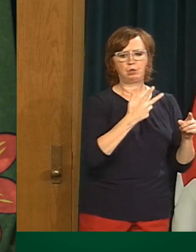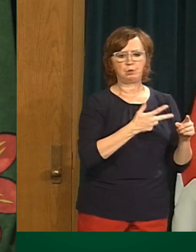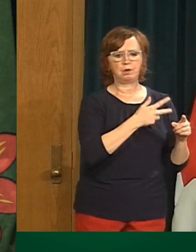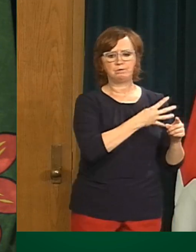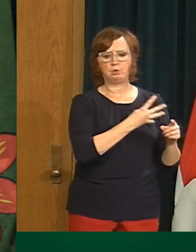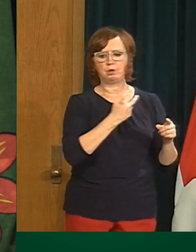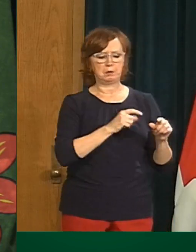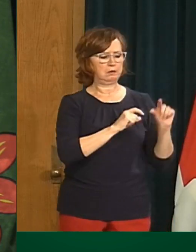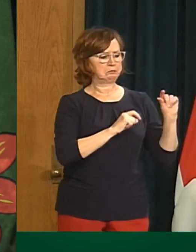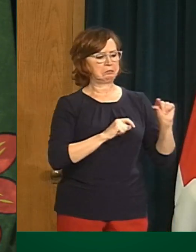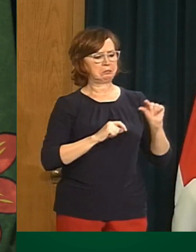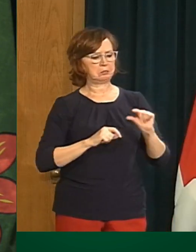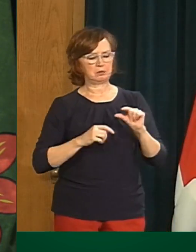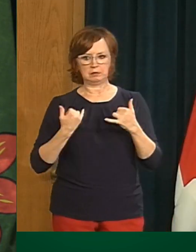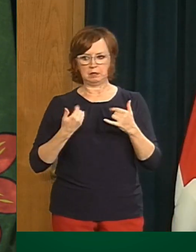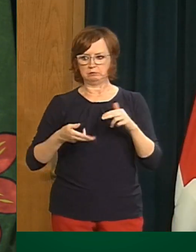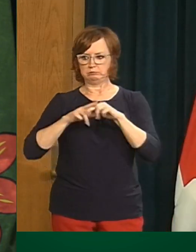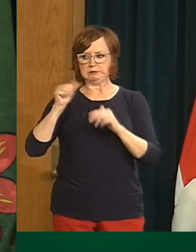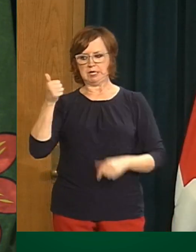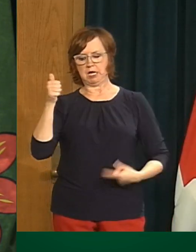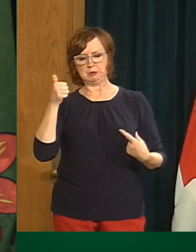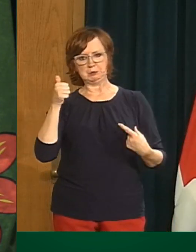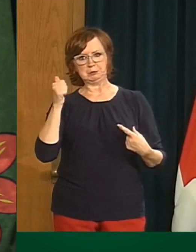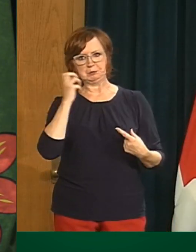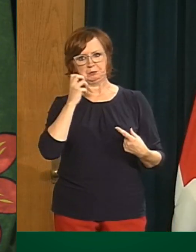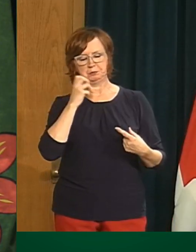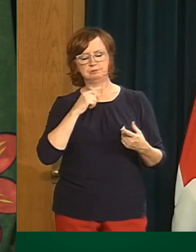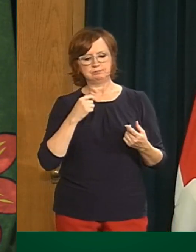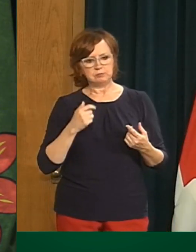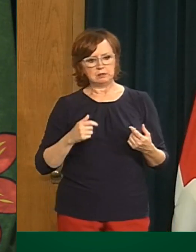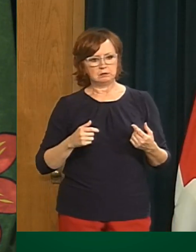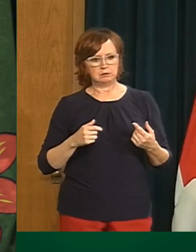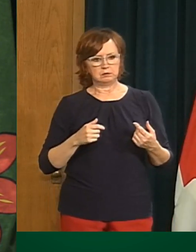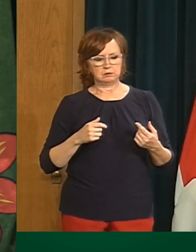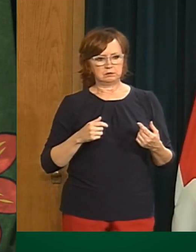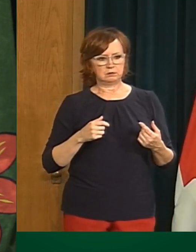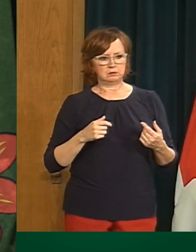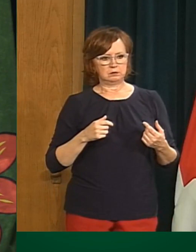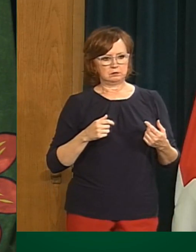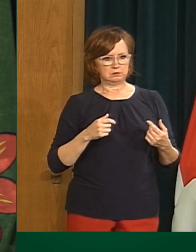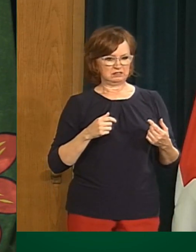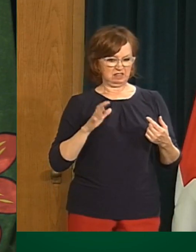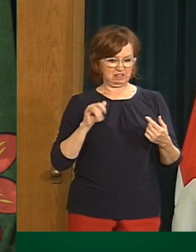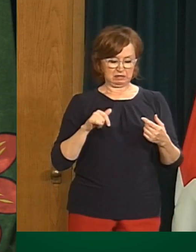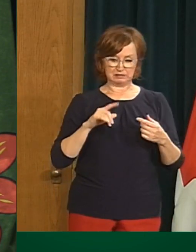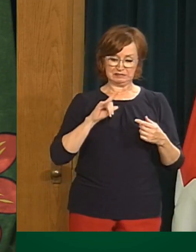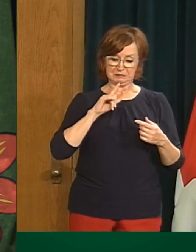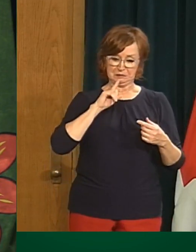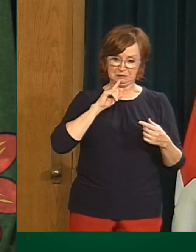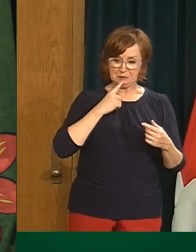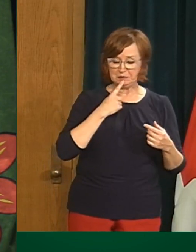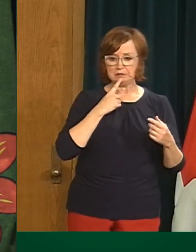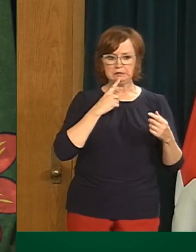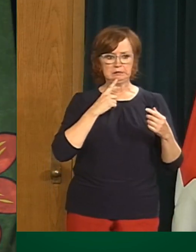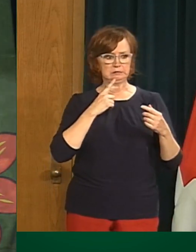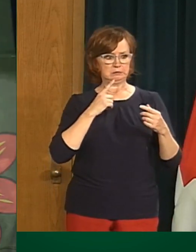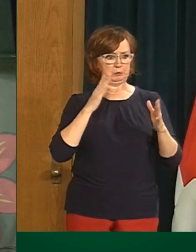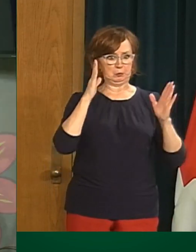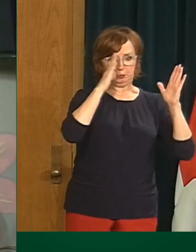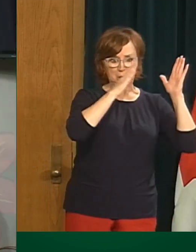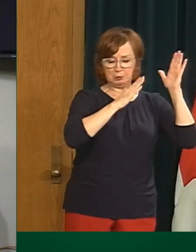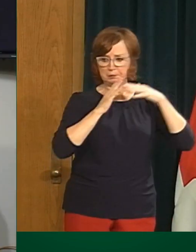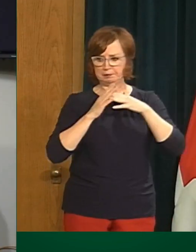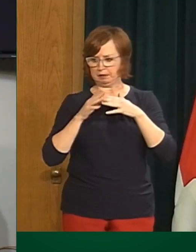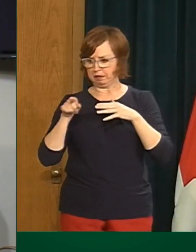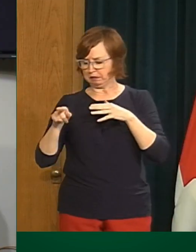in numbers about which numbers they should be paying attention to? Should it be the numbers of